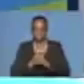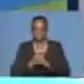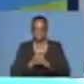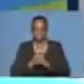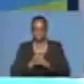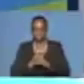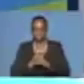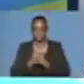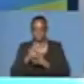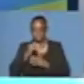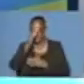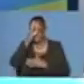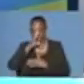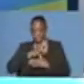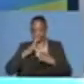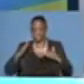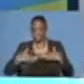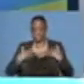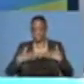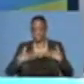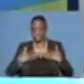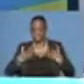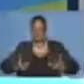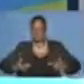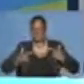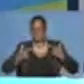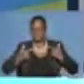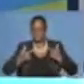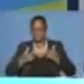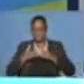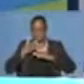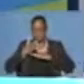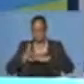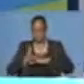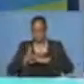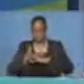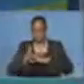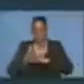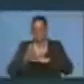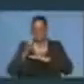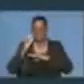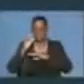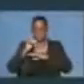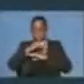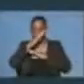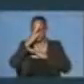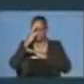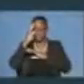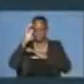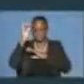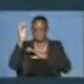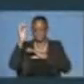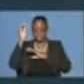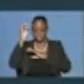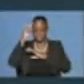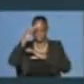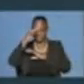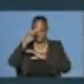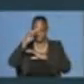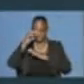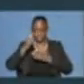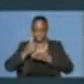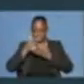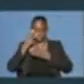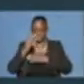A man grateful to be alive tonight after a U.S. Coast Guard crew rescued him from Key Sal between Florida and the Bahamas.